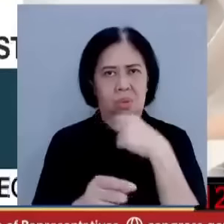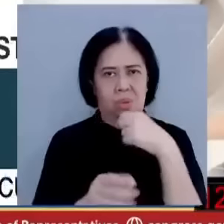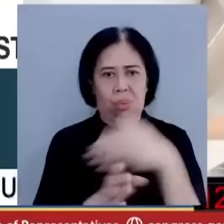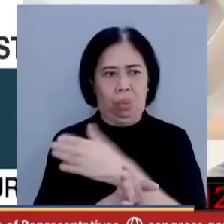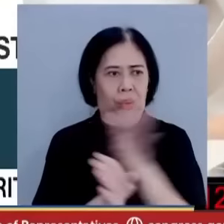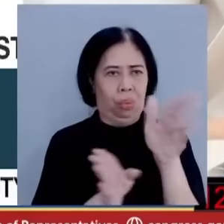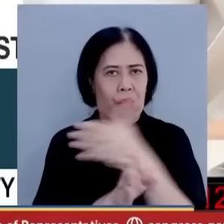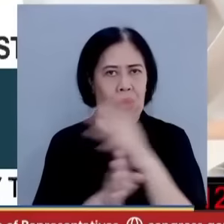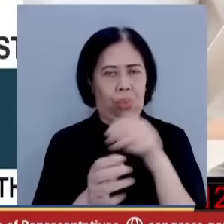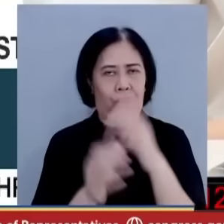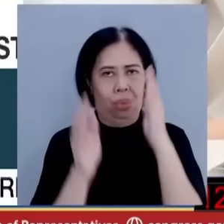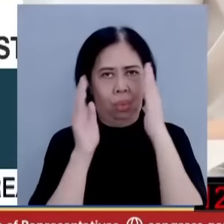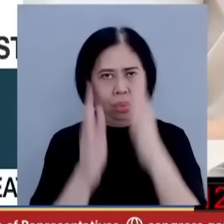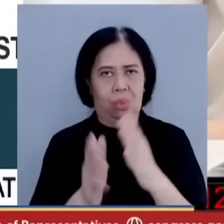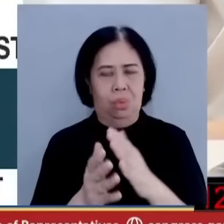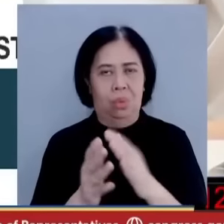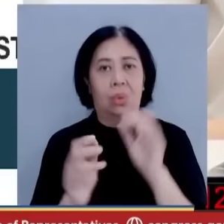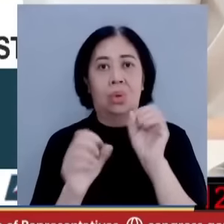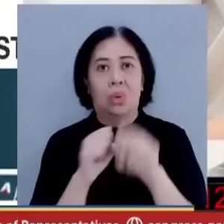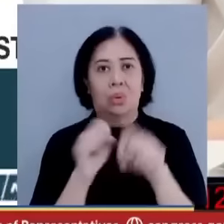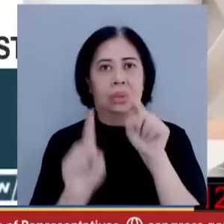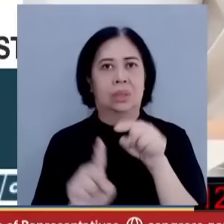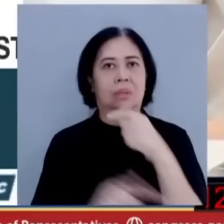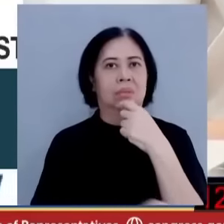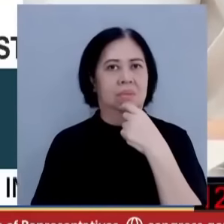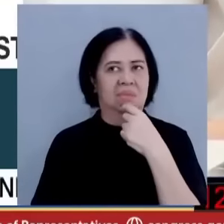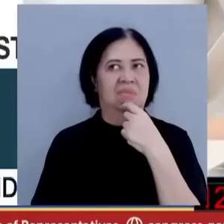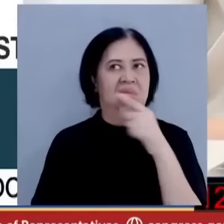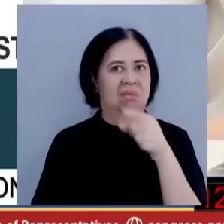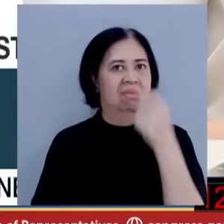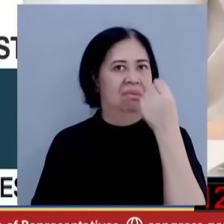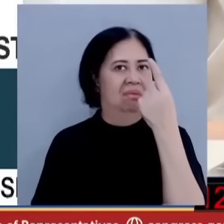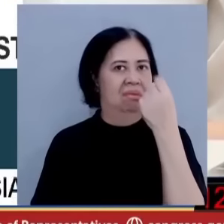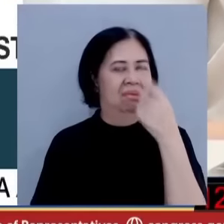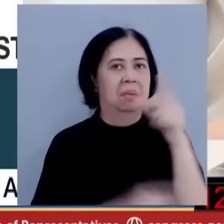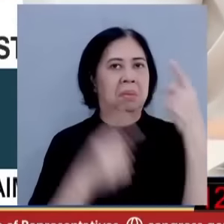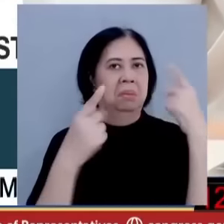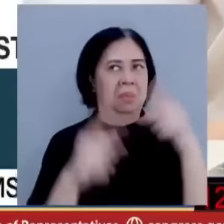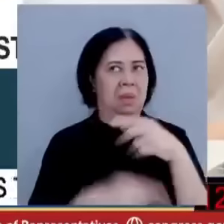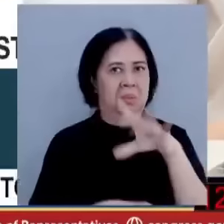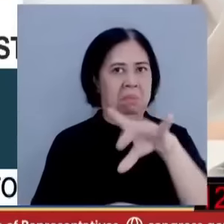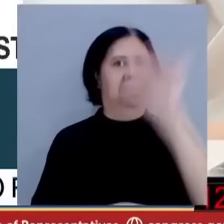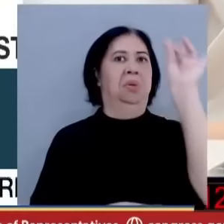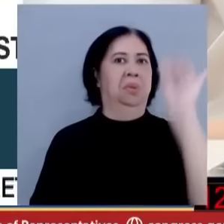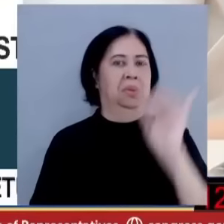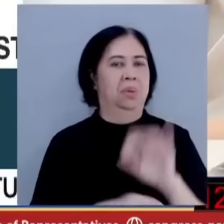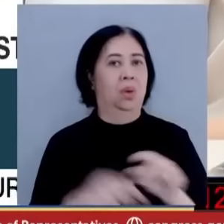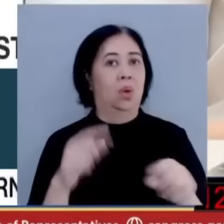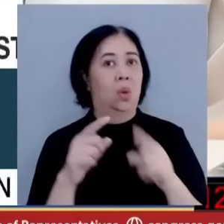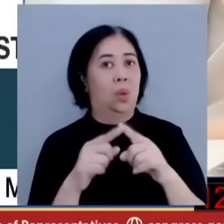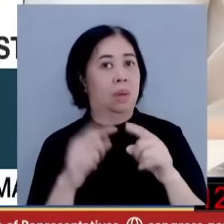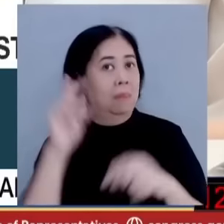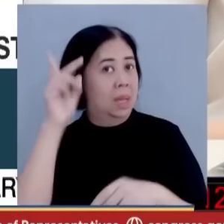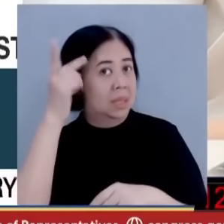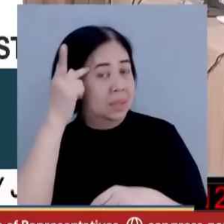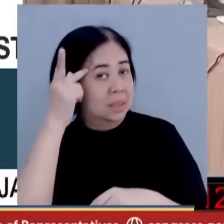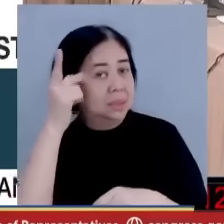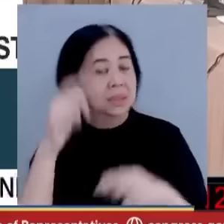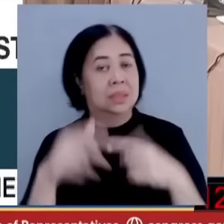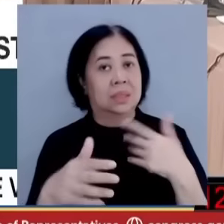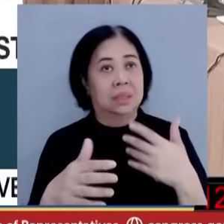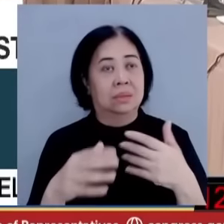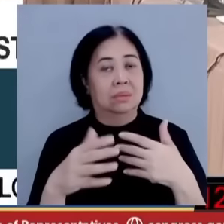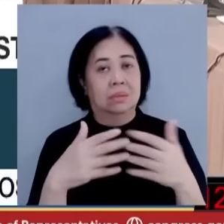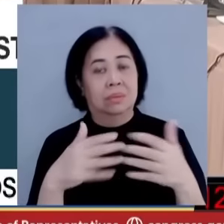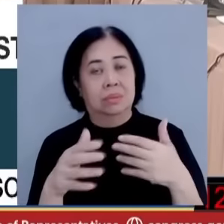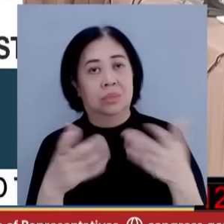the attention. So, that alone, to my mind, is already an accomplishment. Second, when you say politics, whether you like it or not,